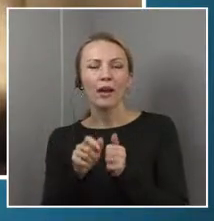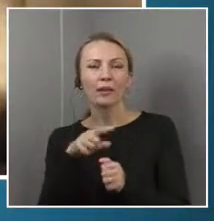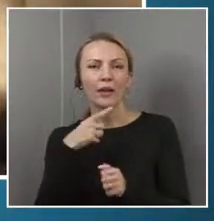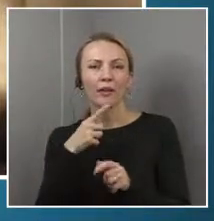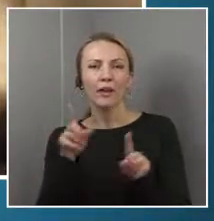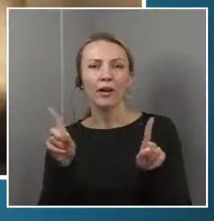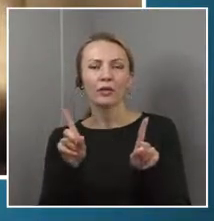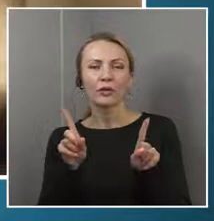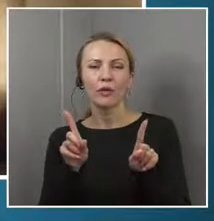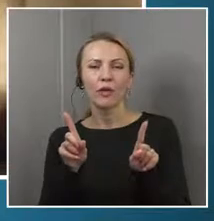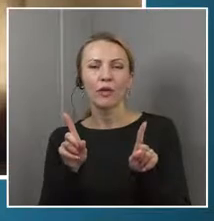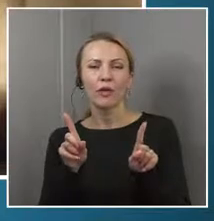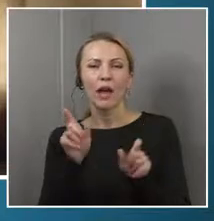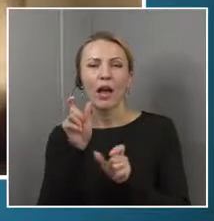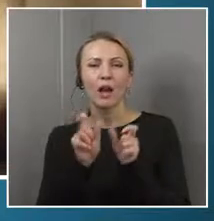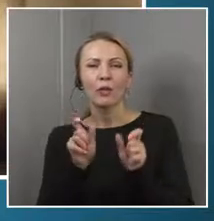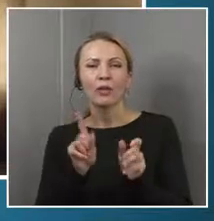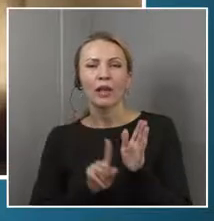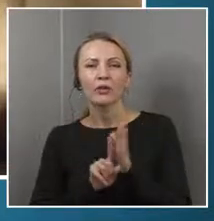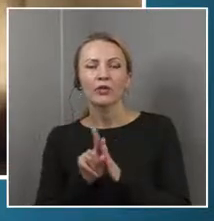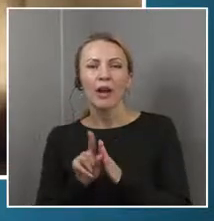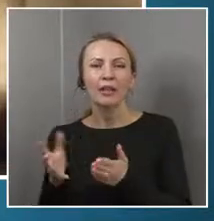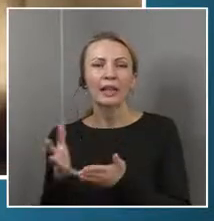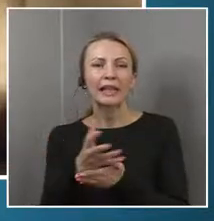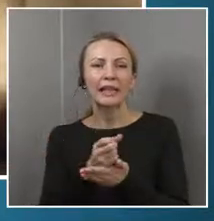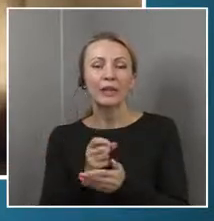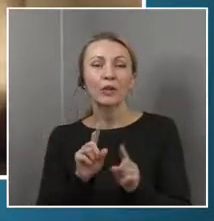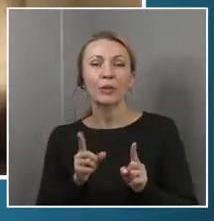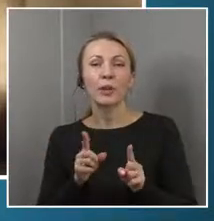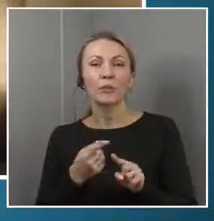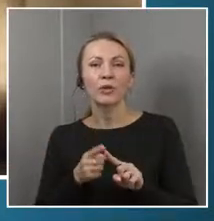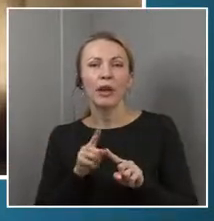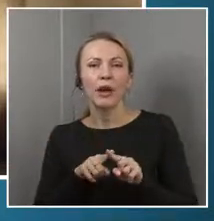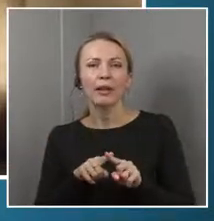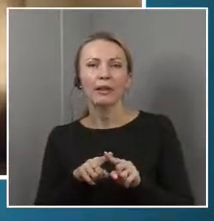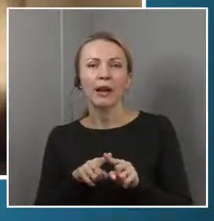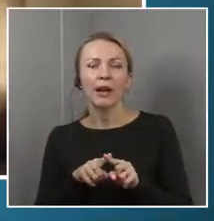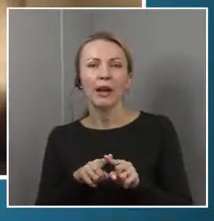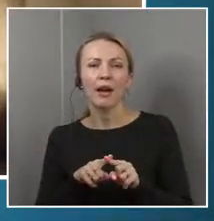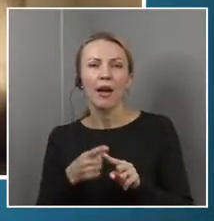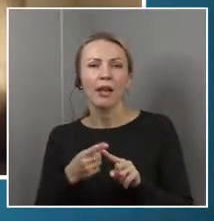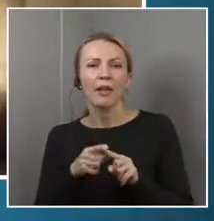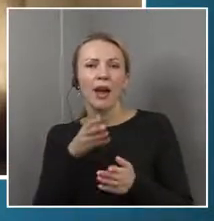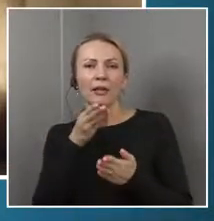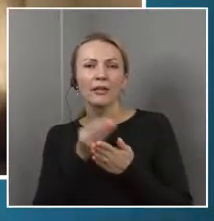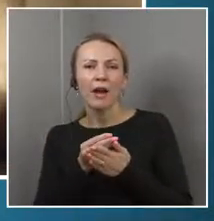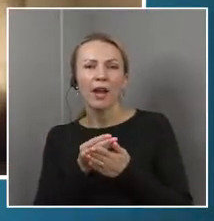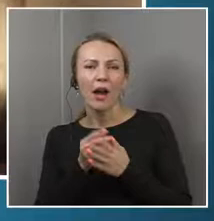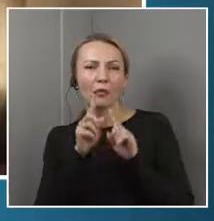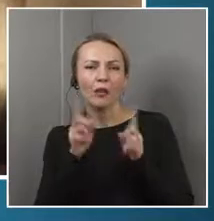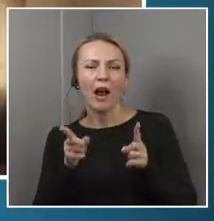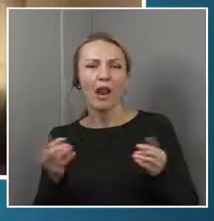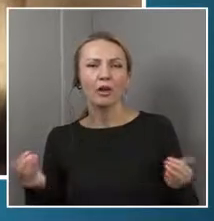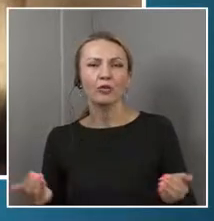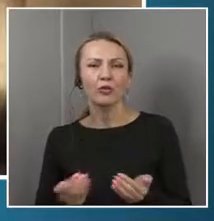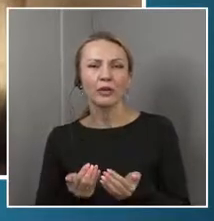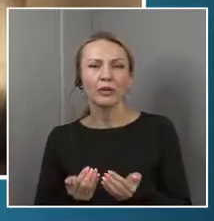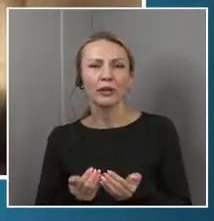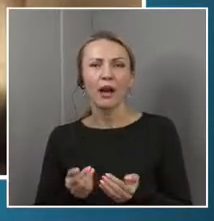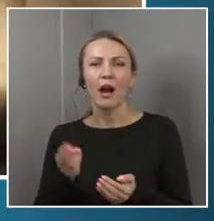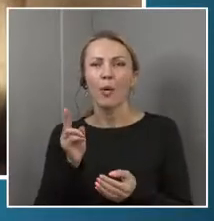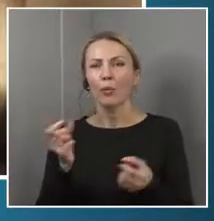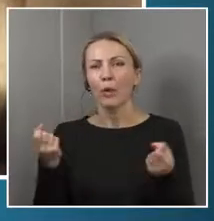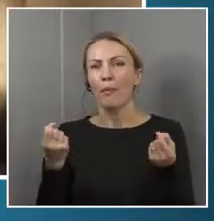a particular kind of lifestyle. This has been written about recently about some of the collectors, young collectors in